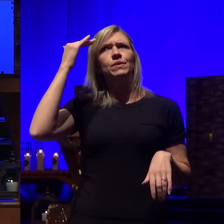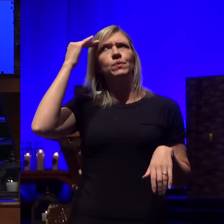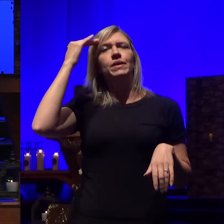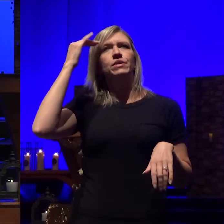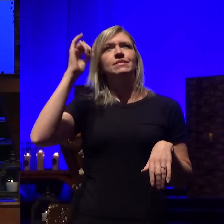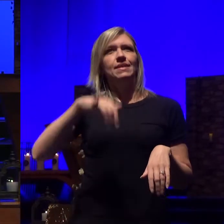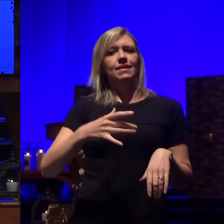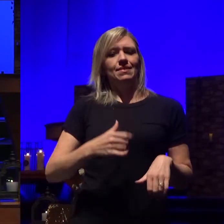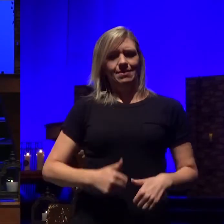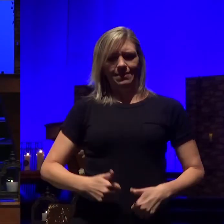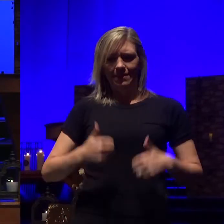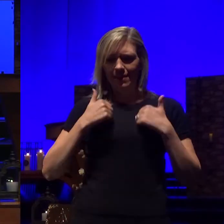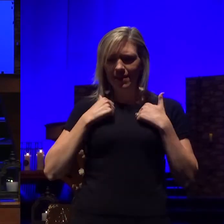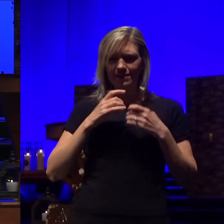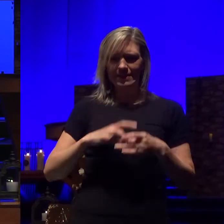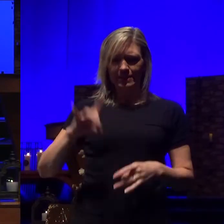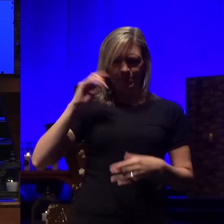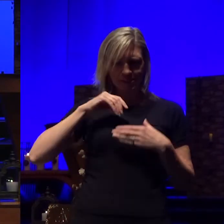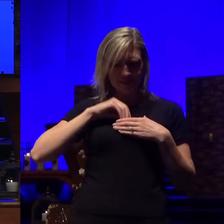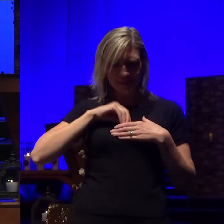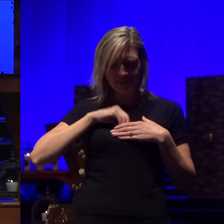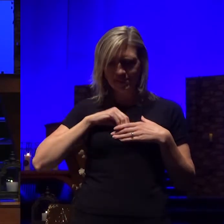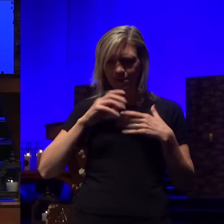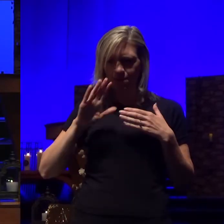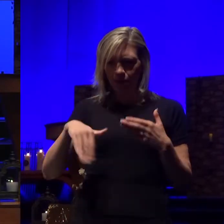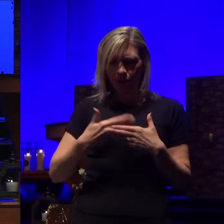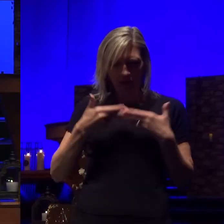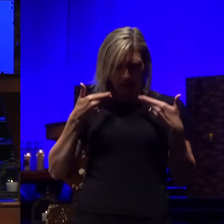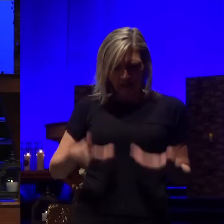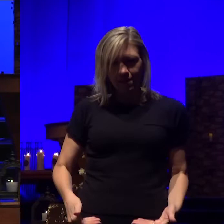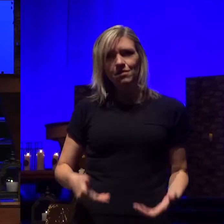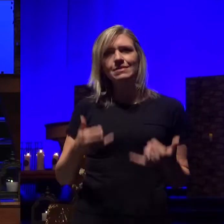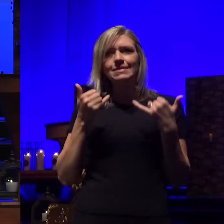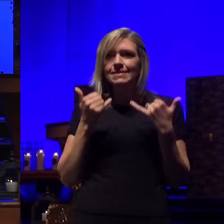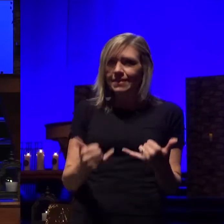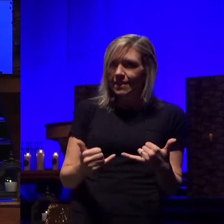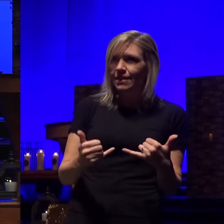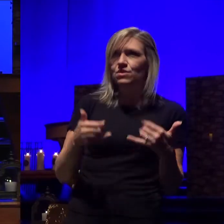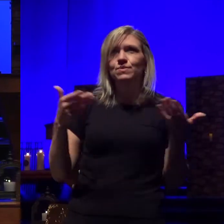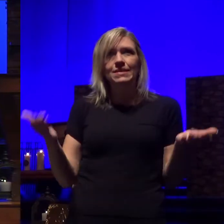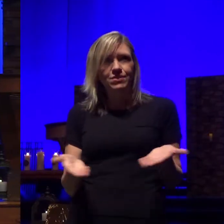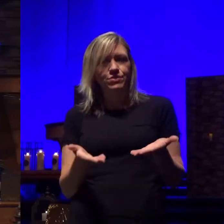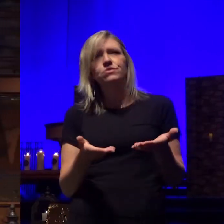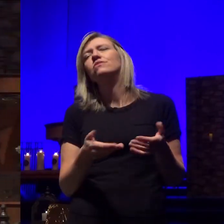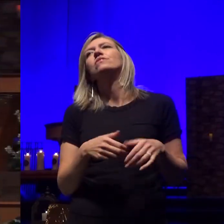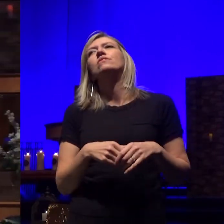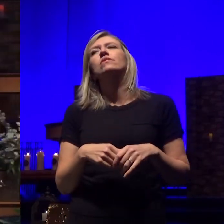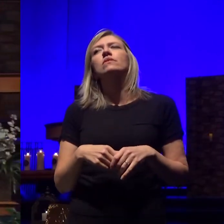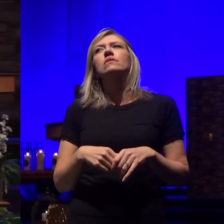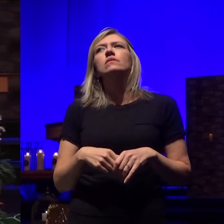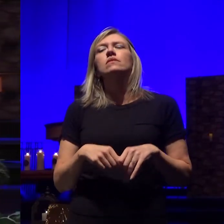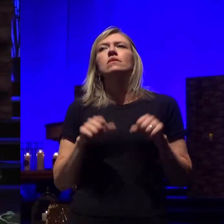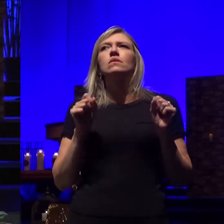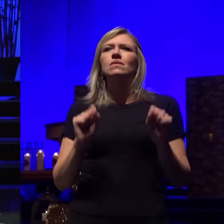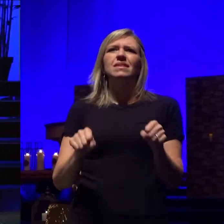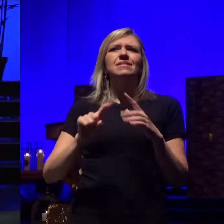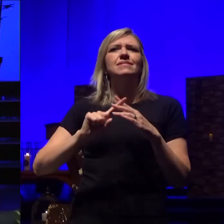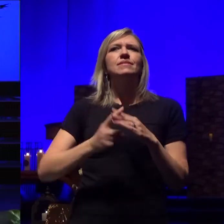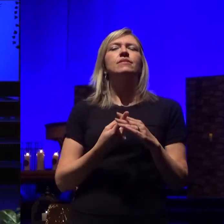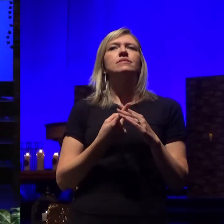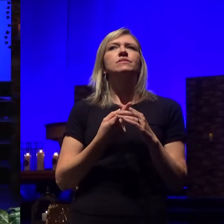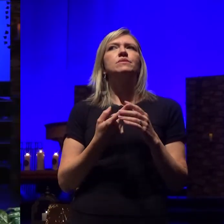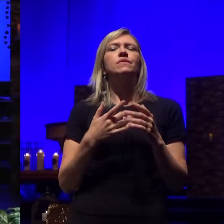of that life of spirit in us, not all that it is, but it's all that we are, right here and right now, we begin to